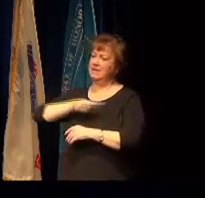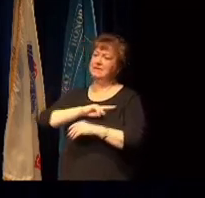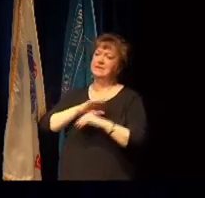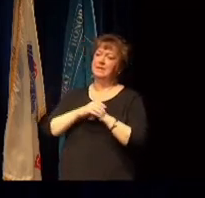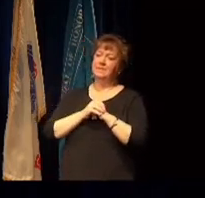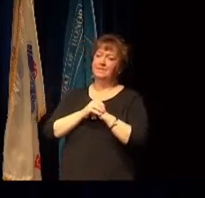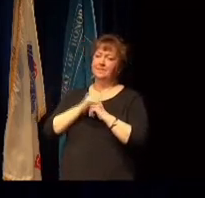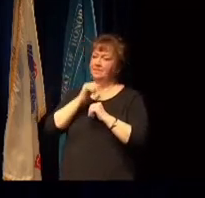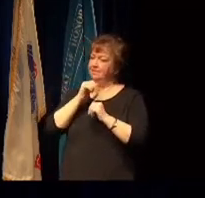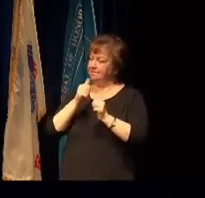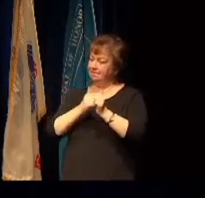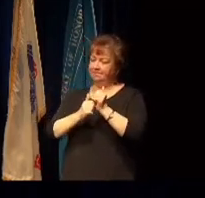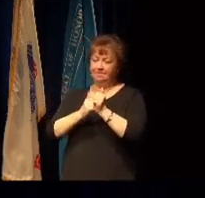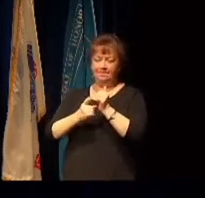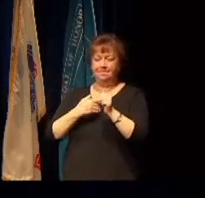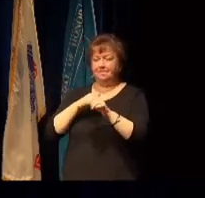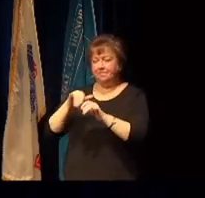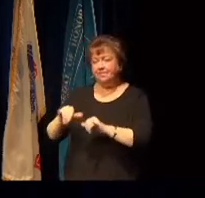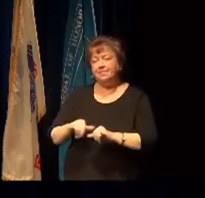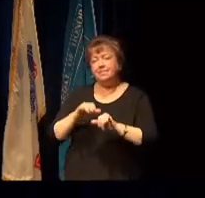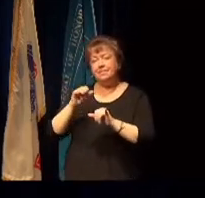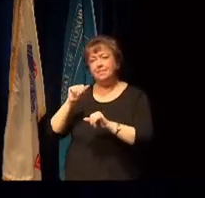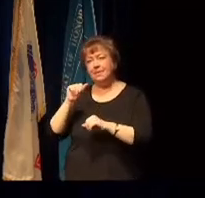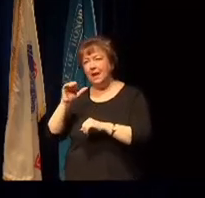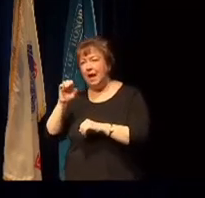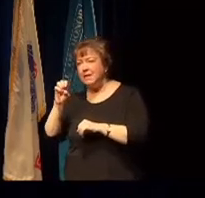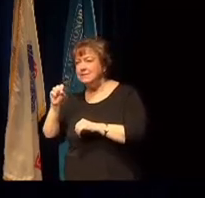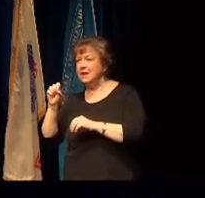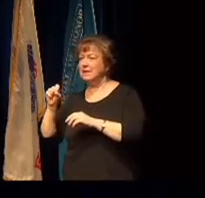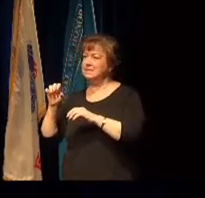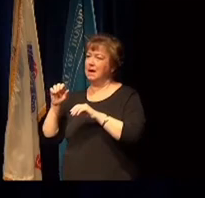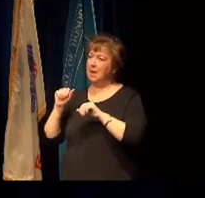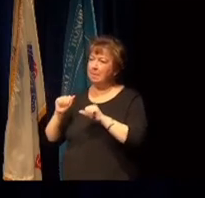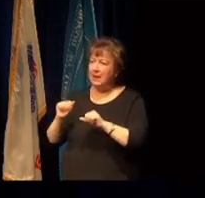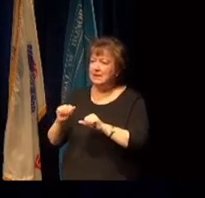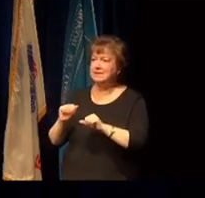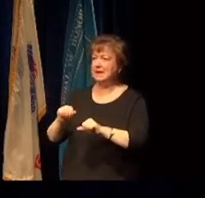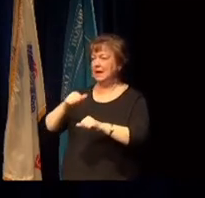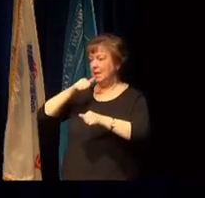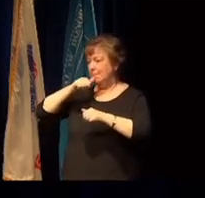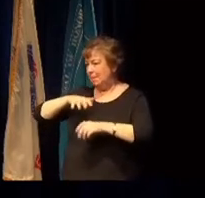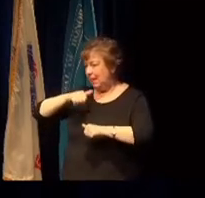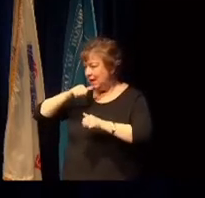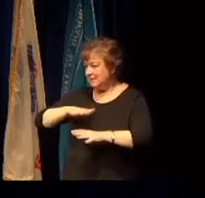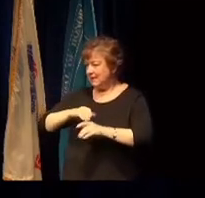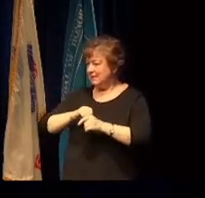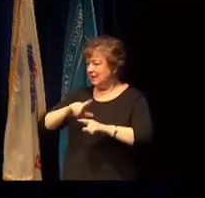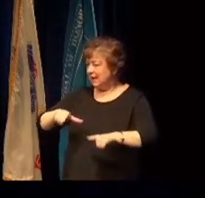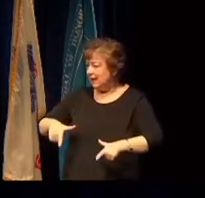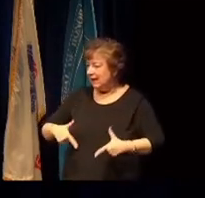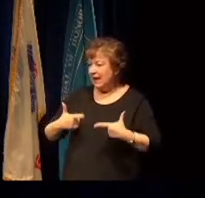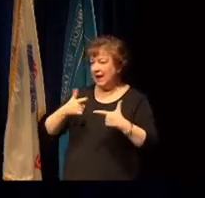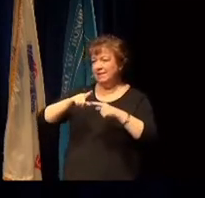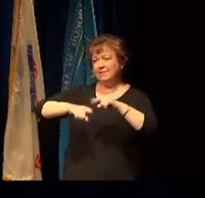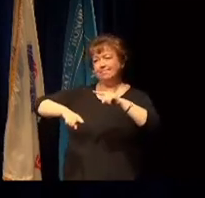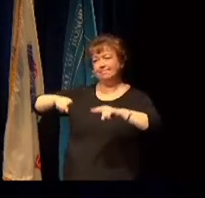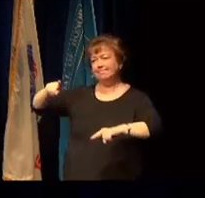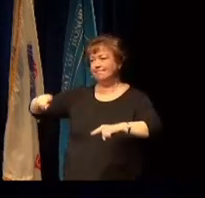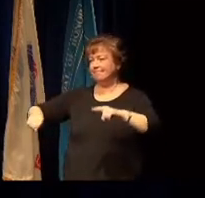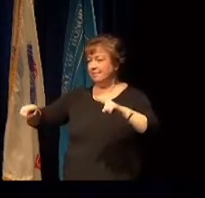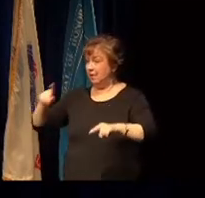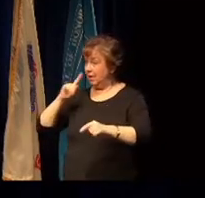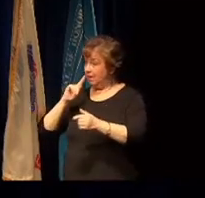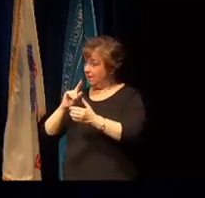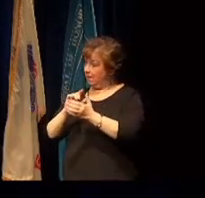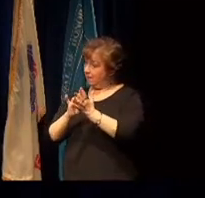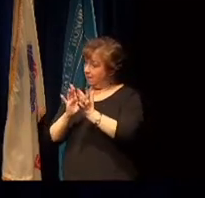same accesses, the same abilities, the various blessings in life. The Bible doesn't promise that